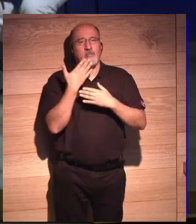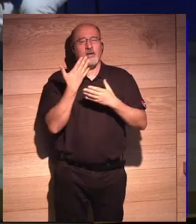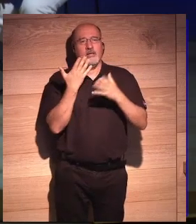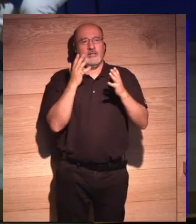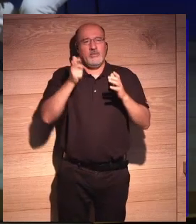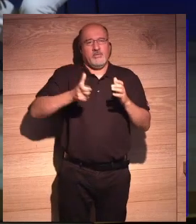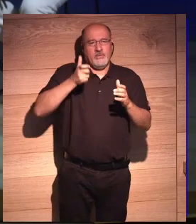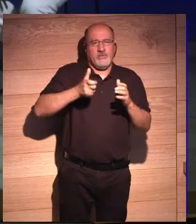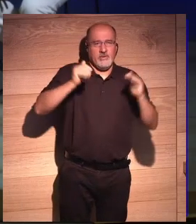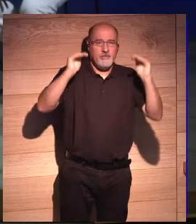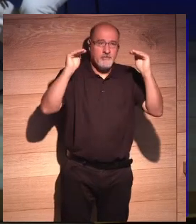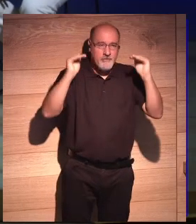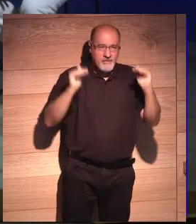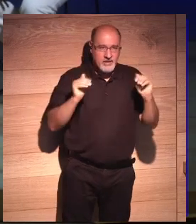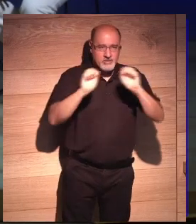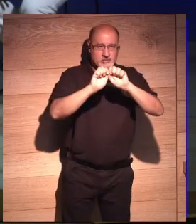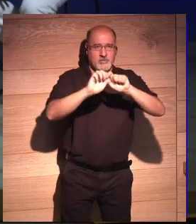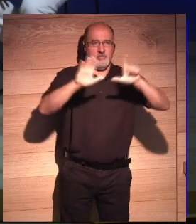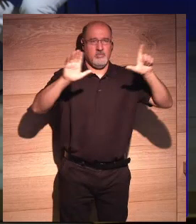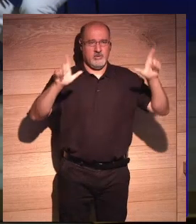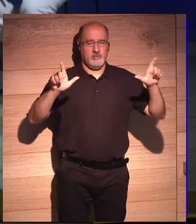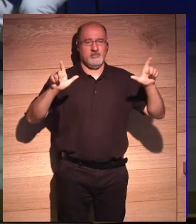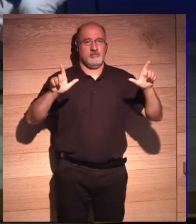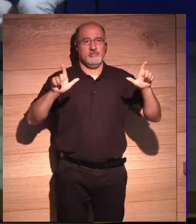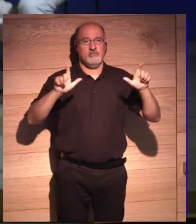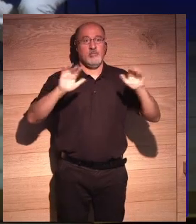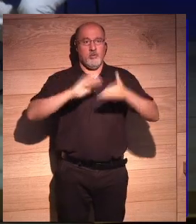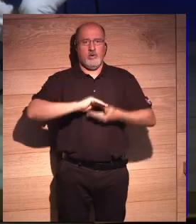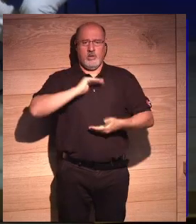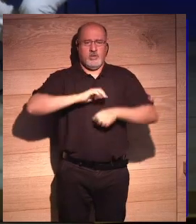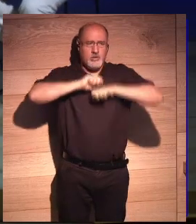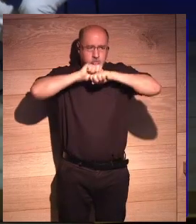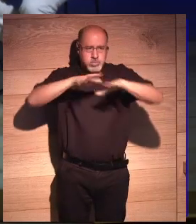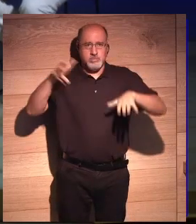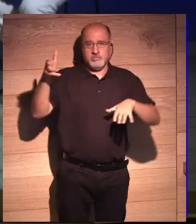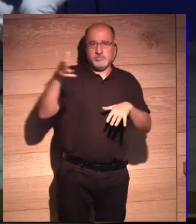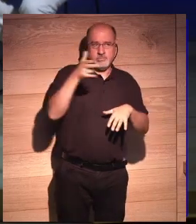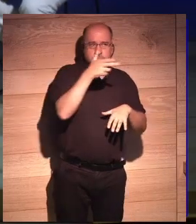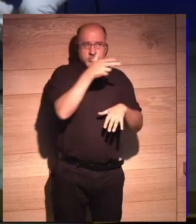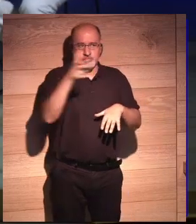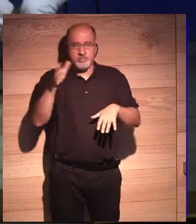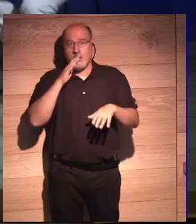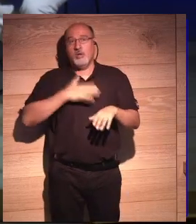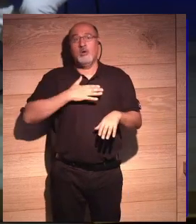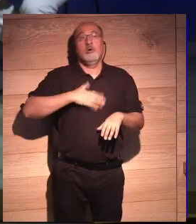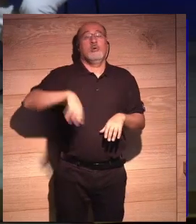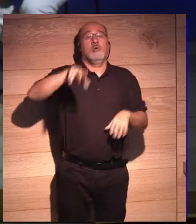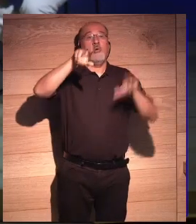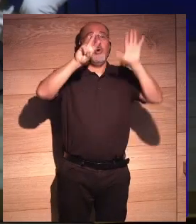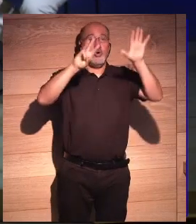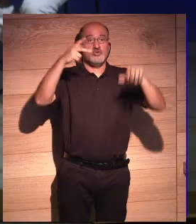the latency reduction, the capacity that you are going to have to transfer information,